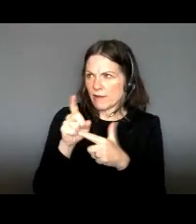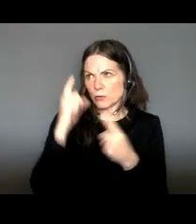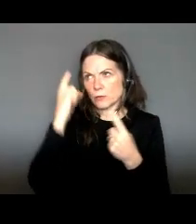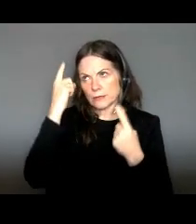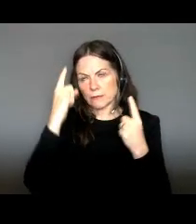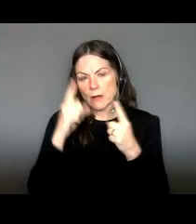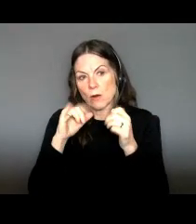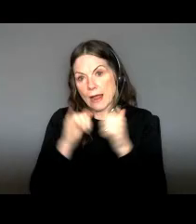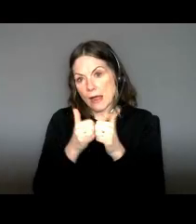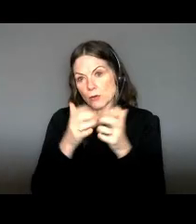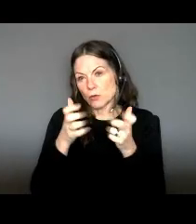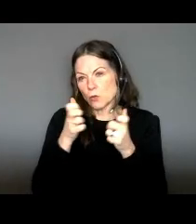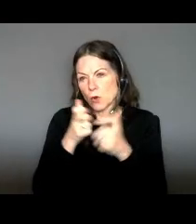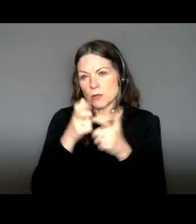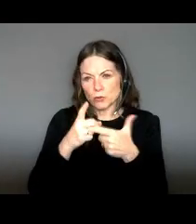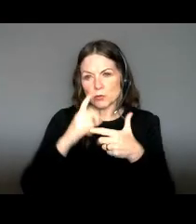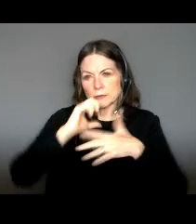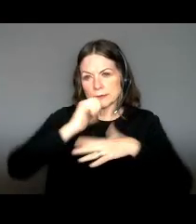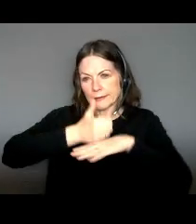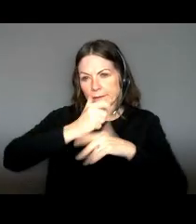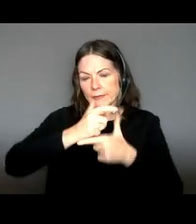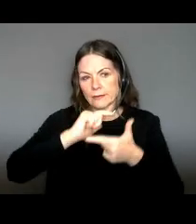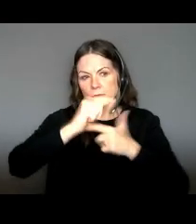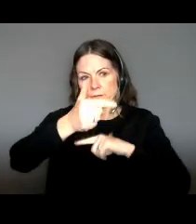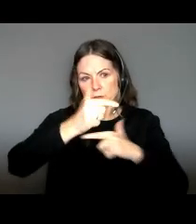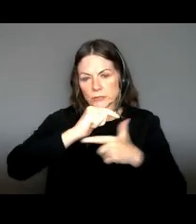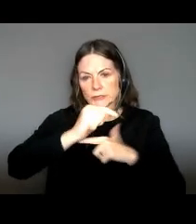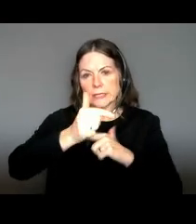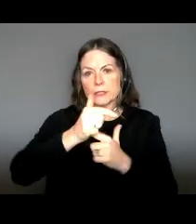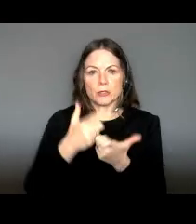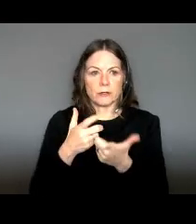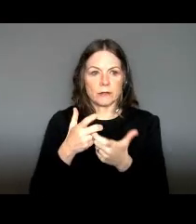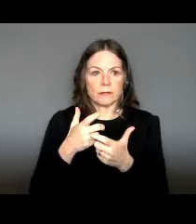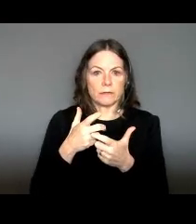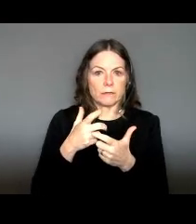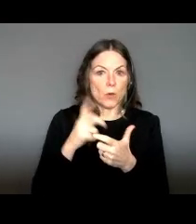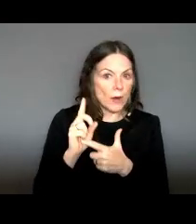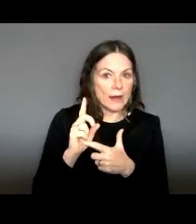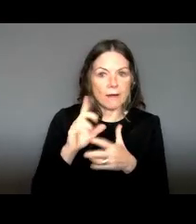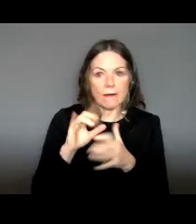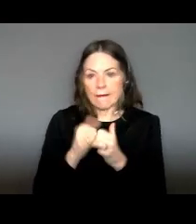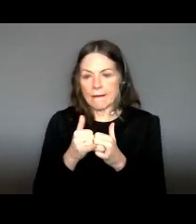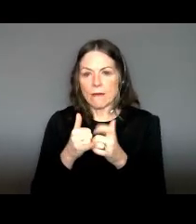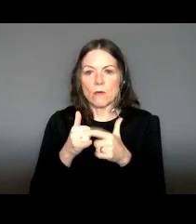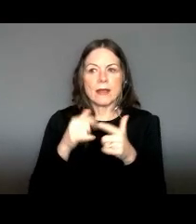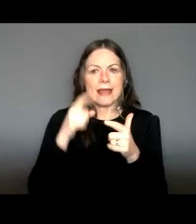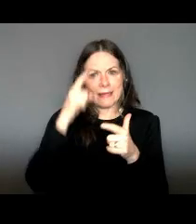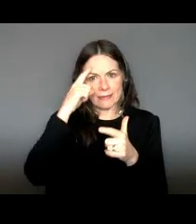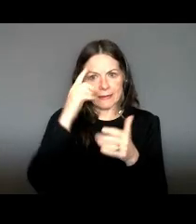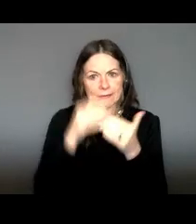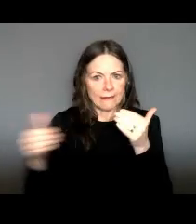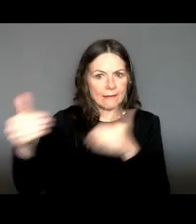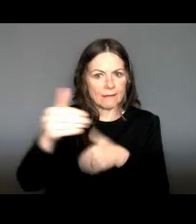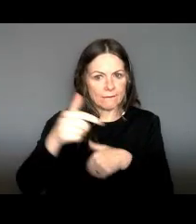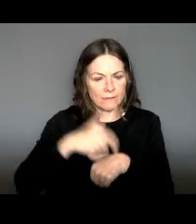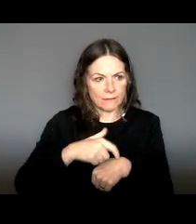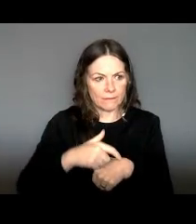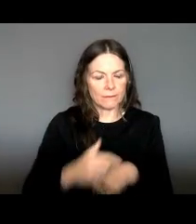you want to conduct this conversation and think about this ahead of time and plan accordingly.